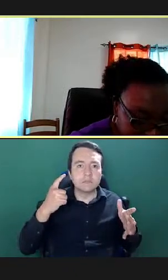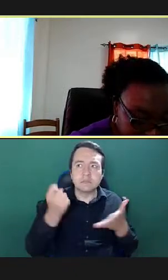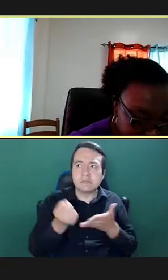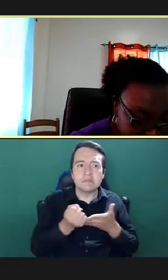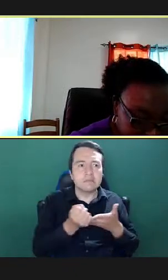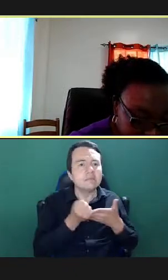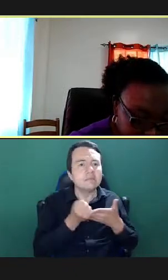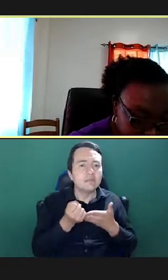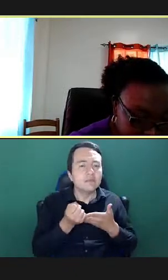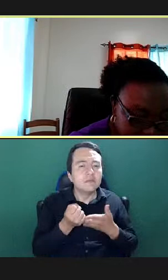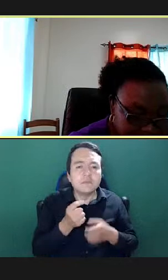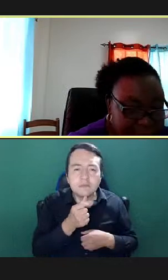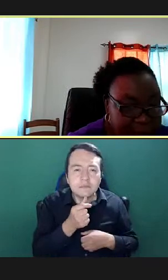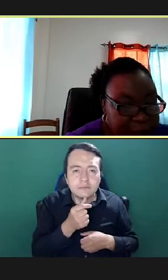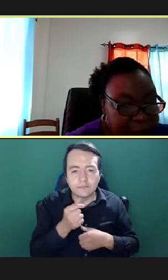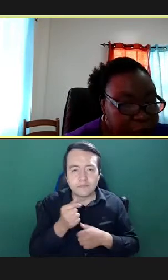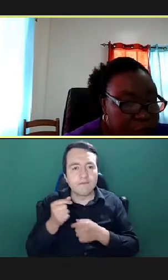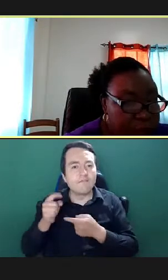department.